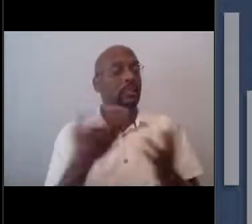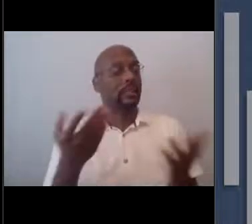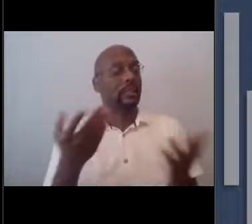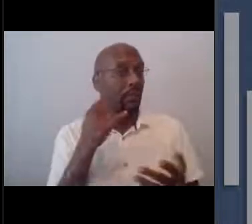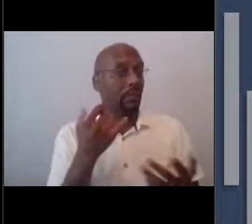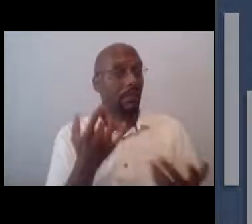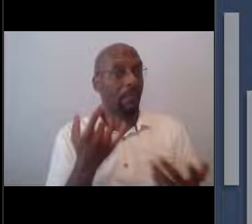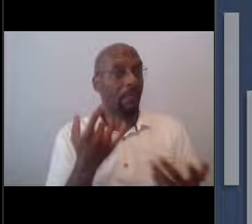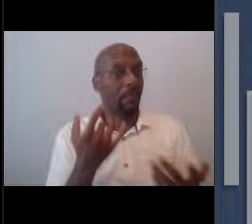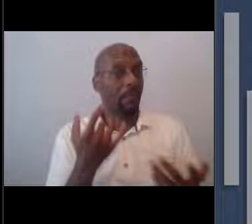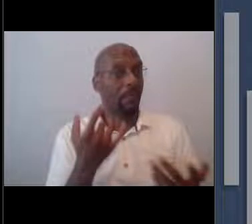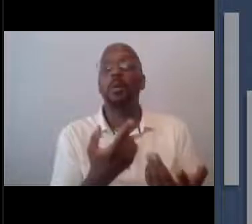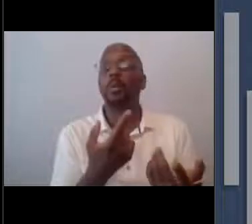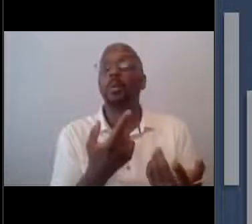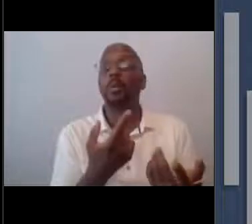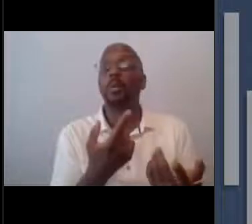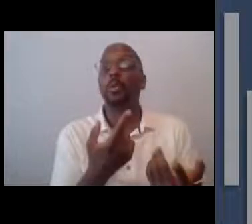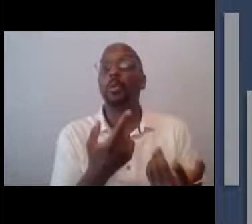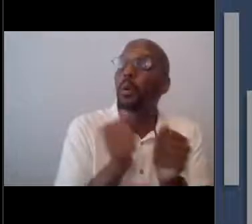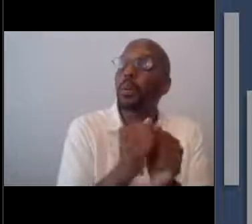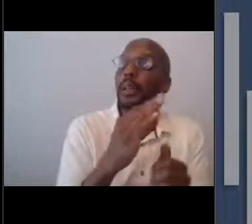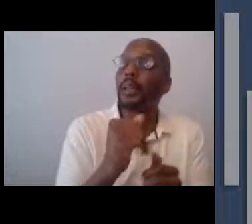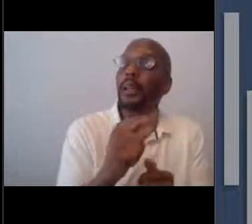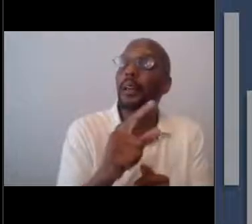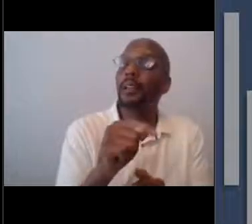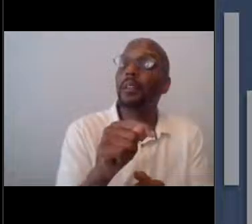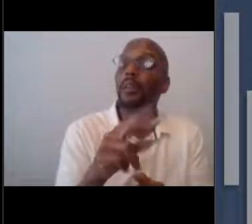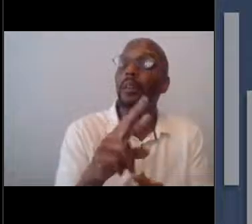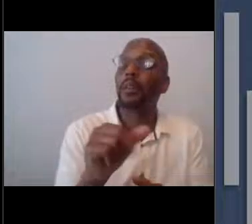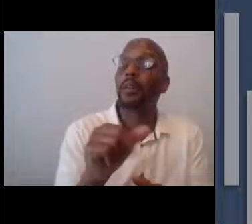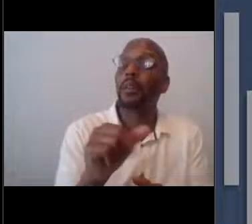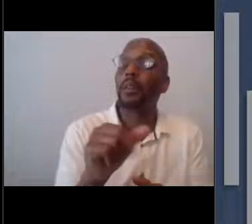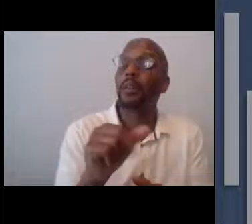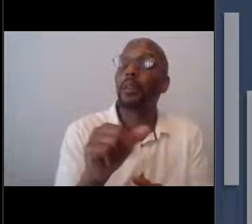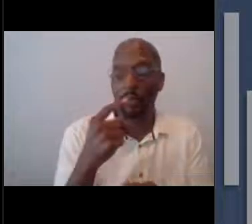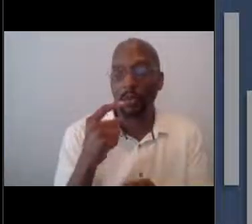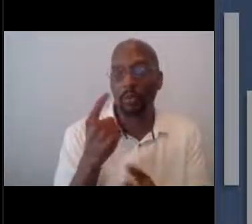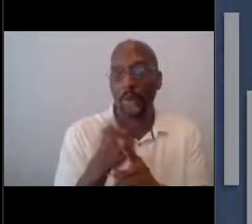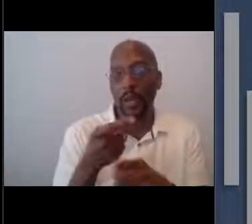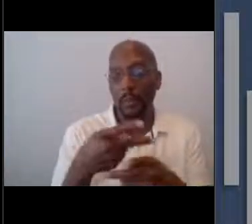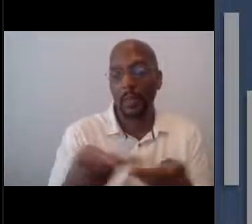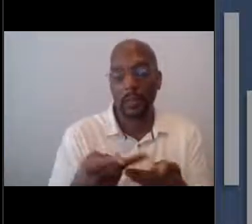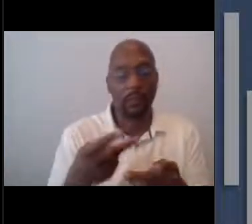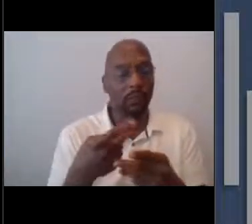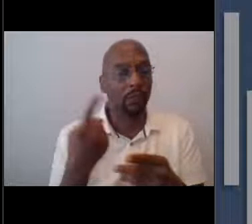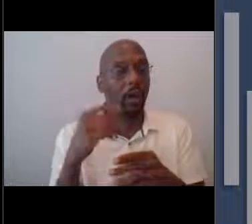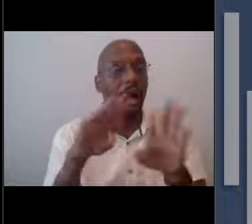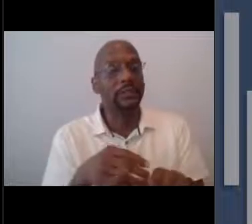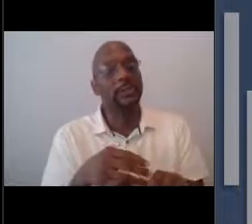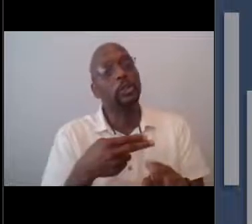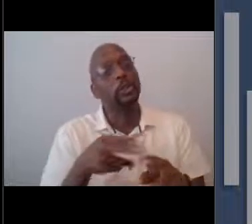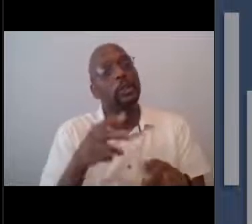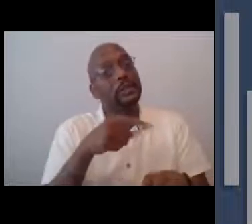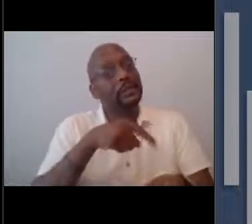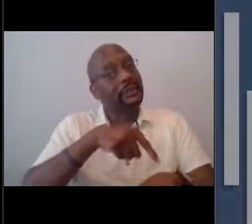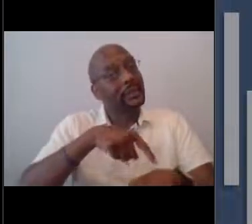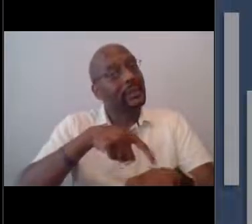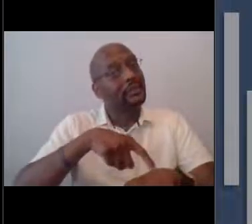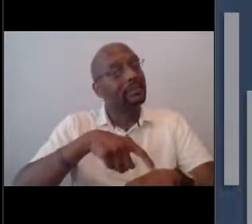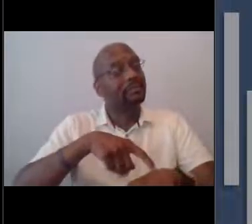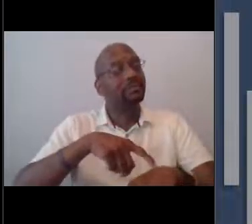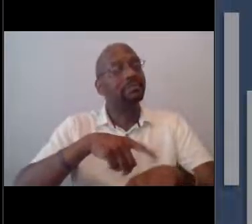we've been working with Caltrans to look at the right places for housing them temporarily, but I don't disagree. Who's